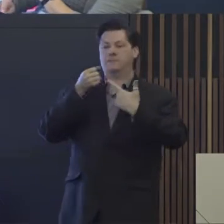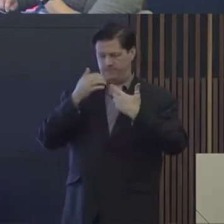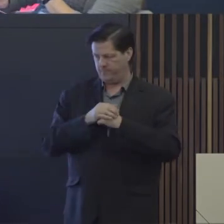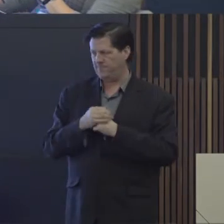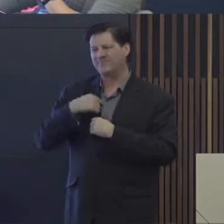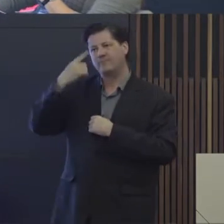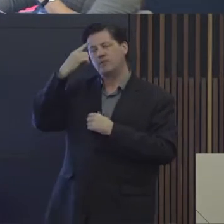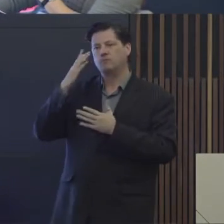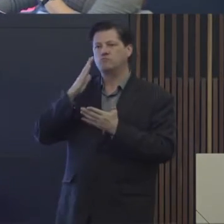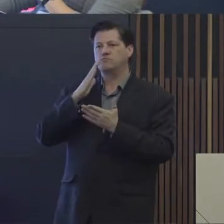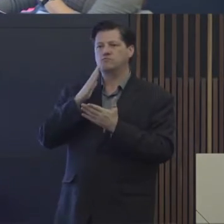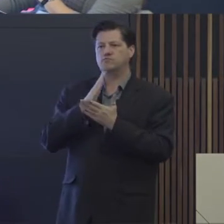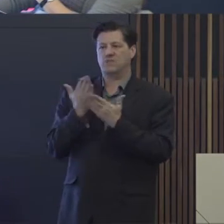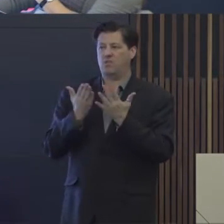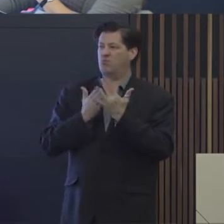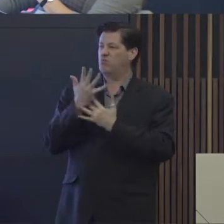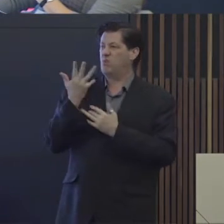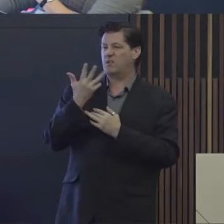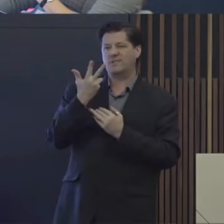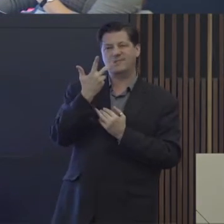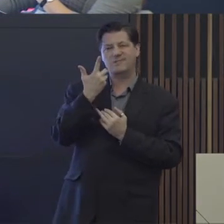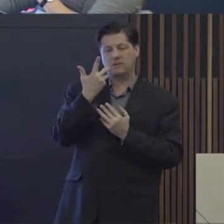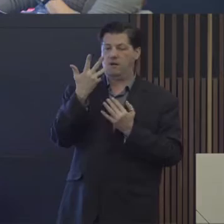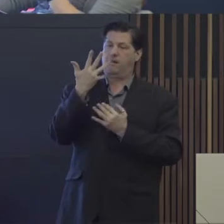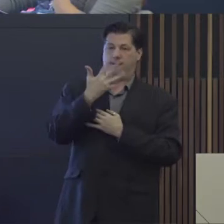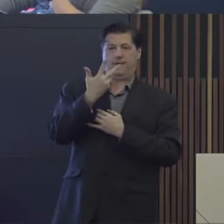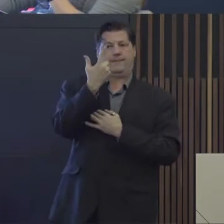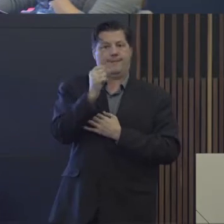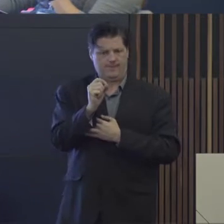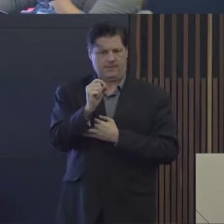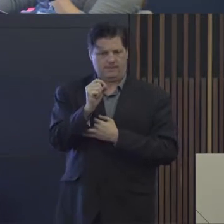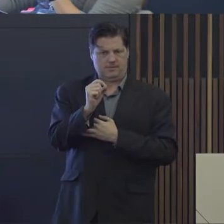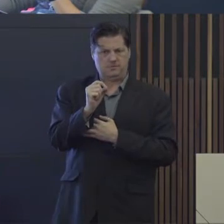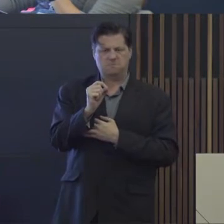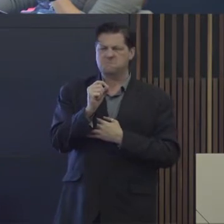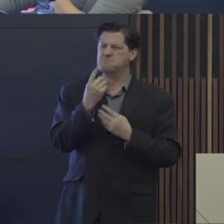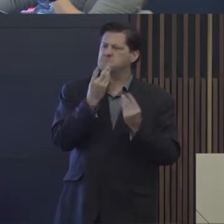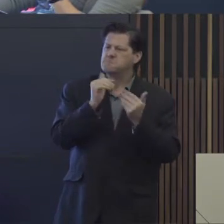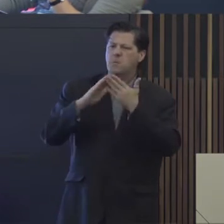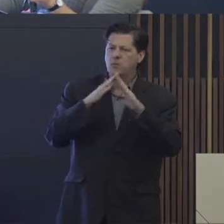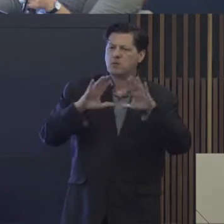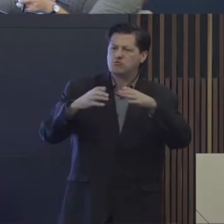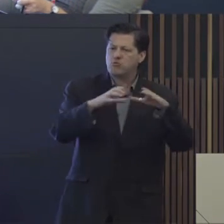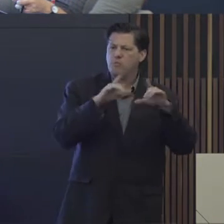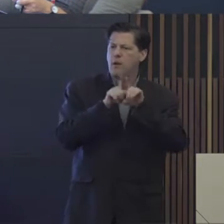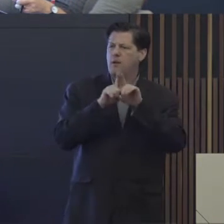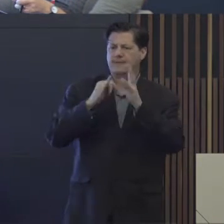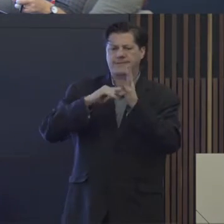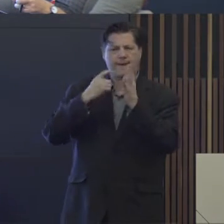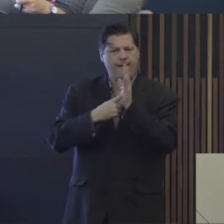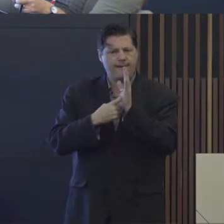I think it probably, during the 70s, there was a move from community groups, organisations like